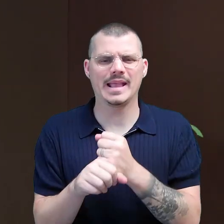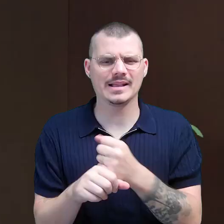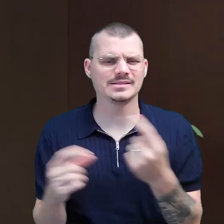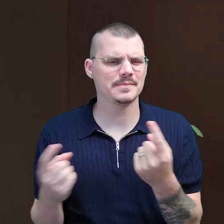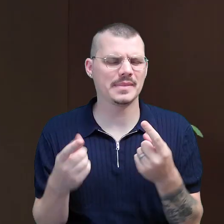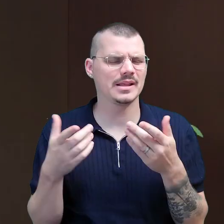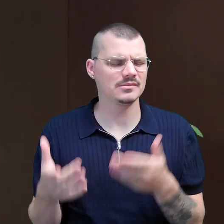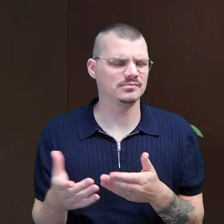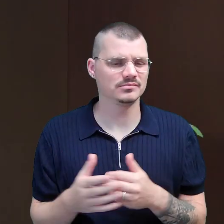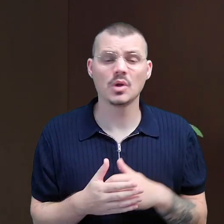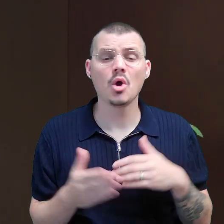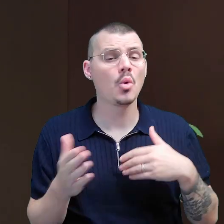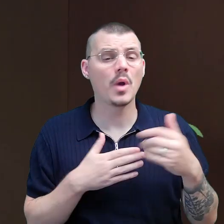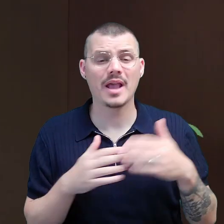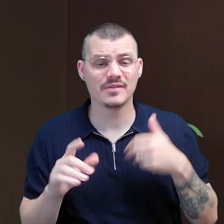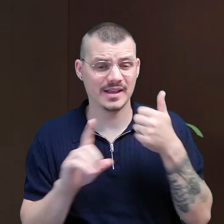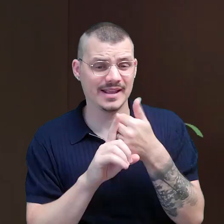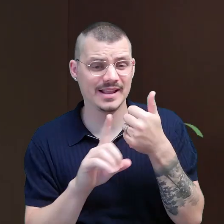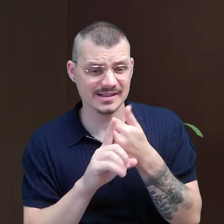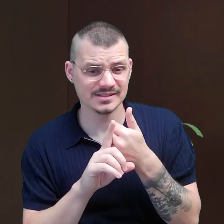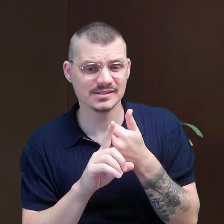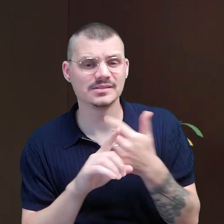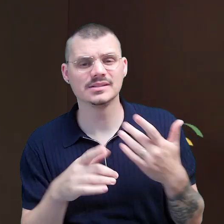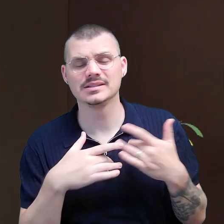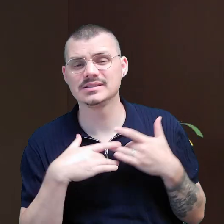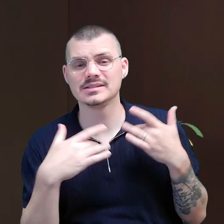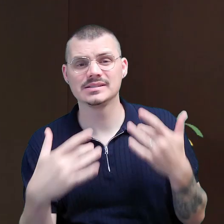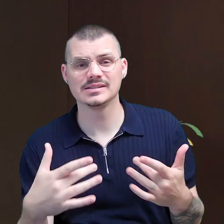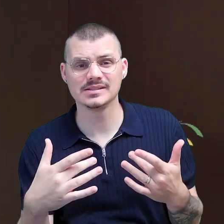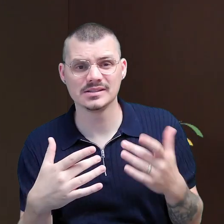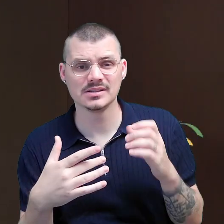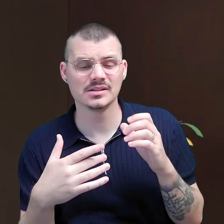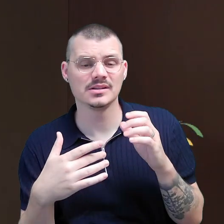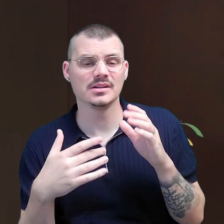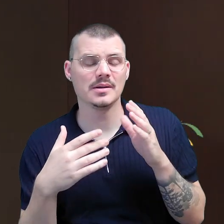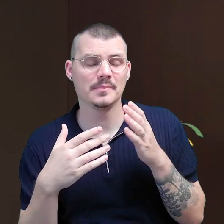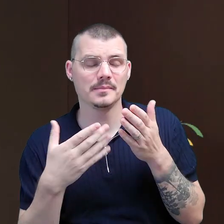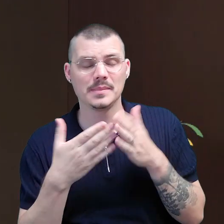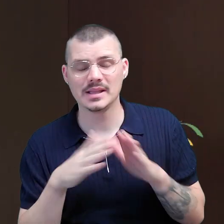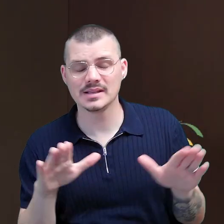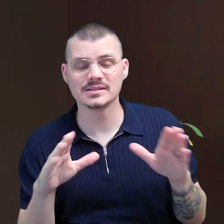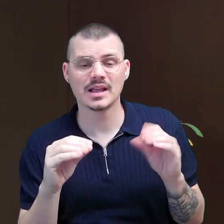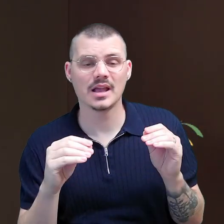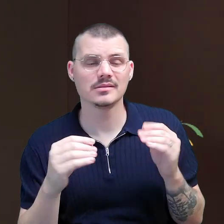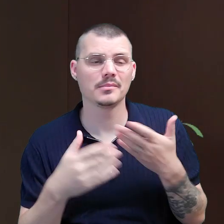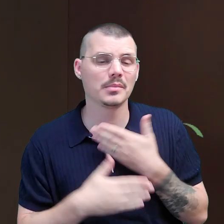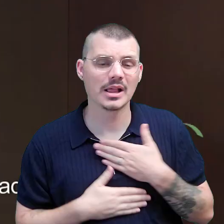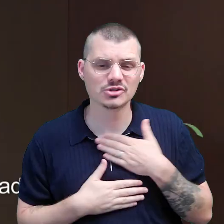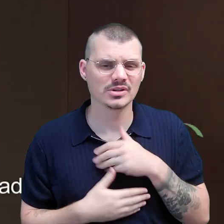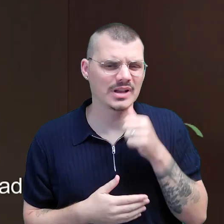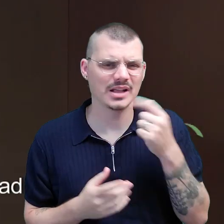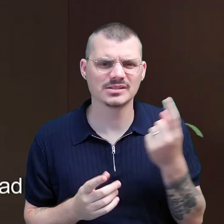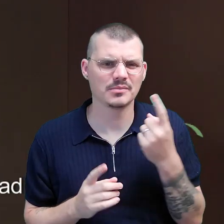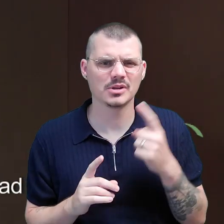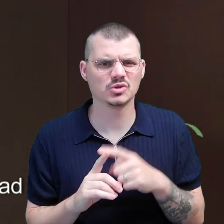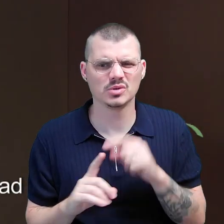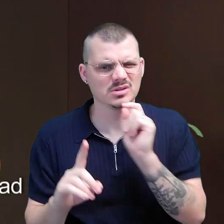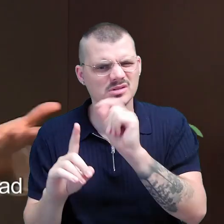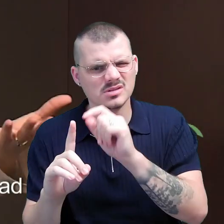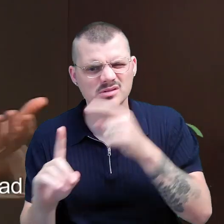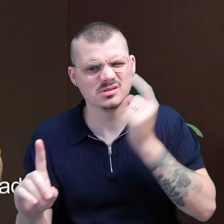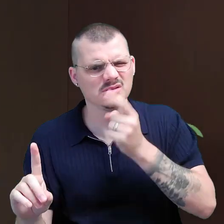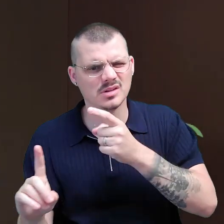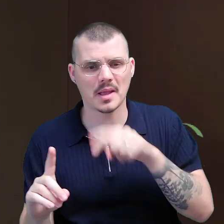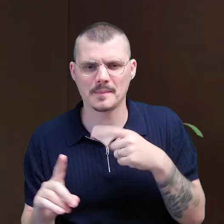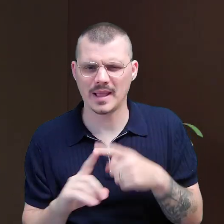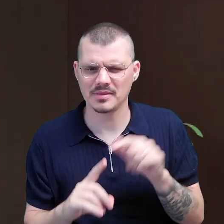handmade contraption. Whatever it is, it's typically a source of peace and pleasure and not something to give a